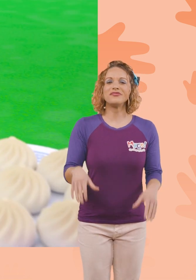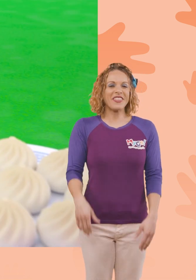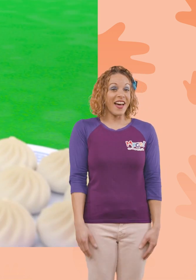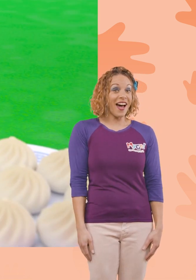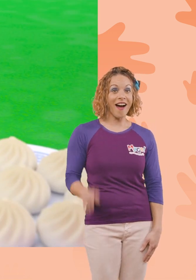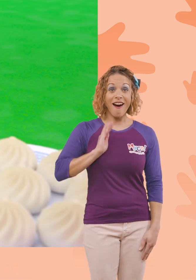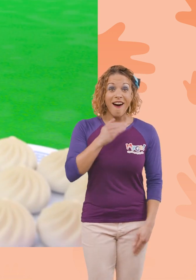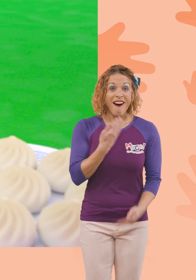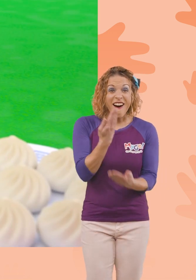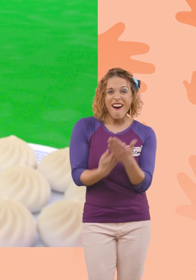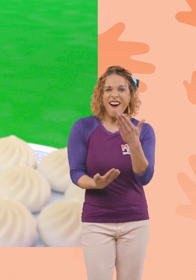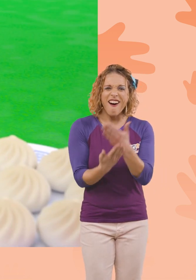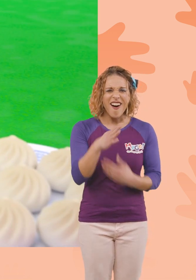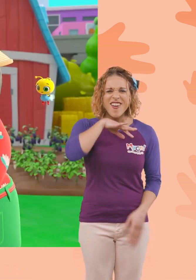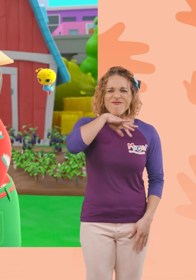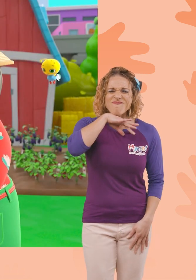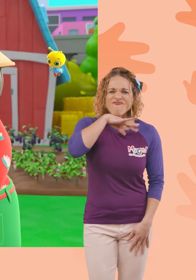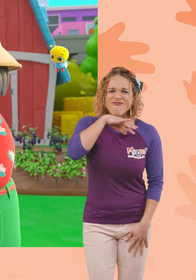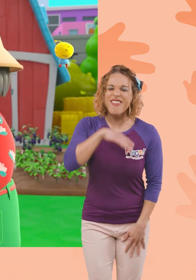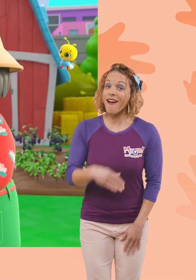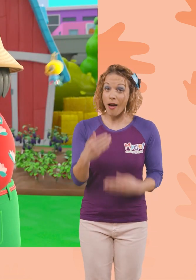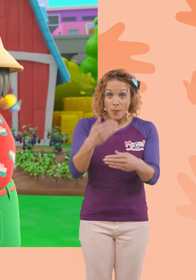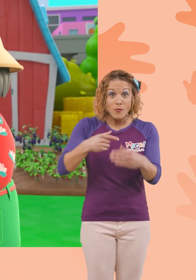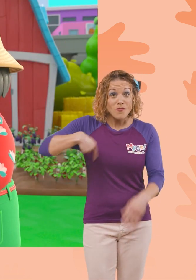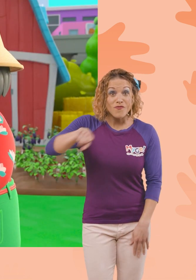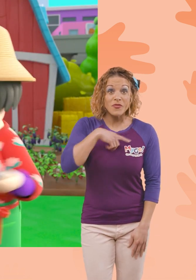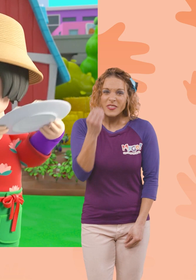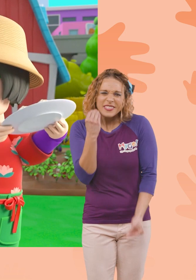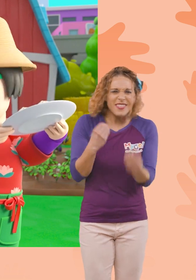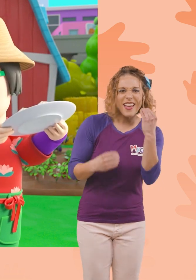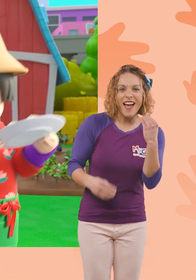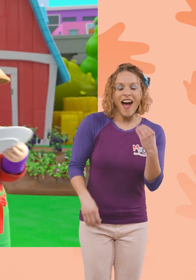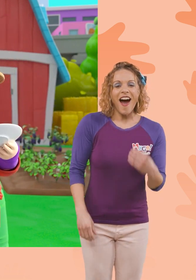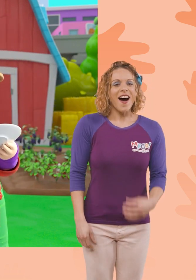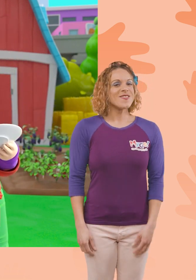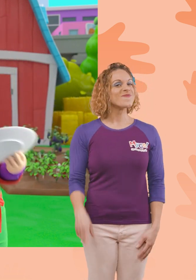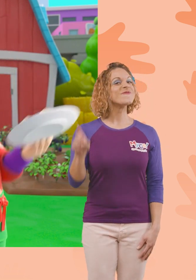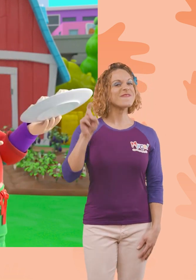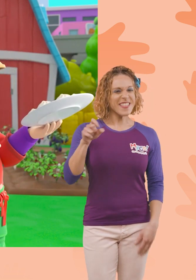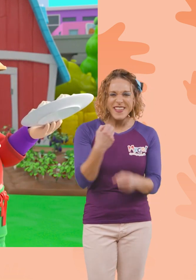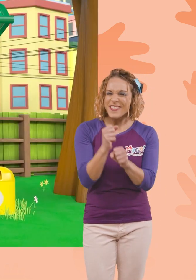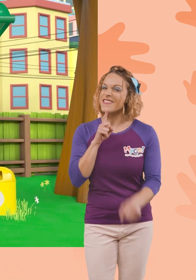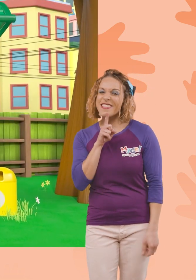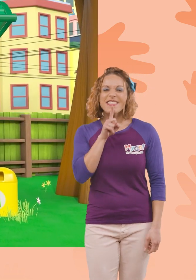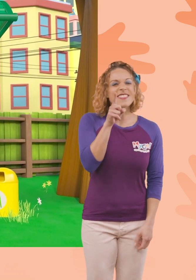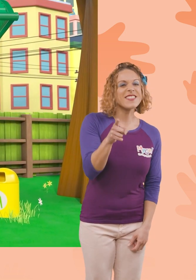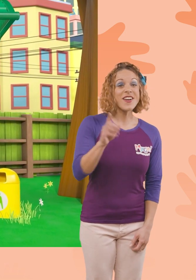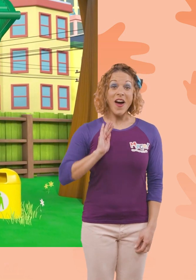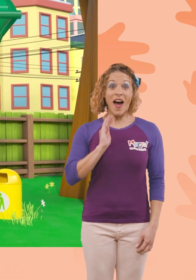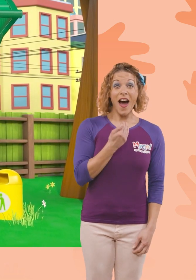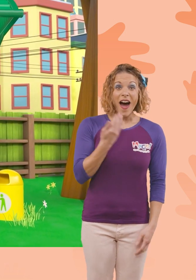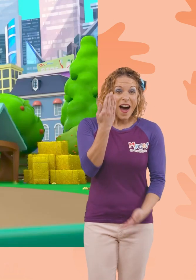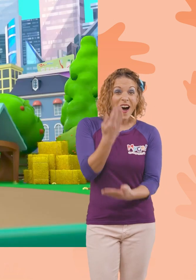that we're done. Our hands are dirty, so before we eat, we have to